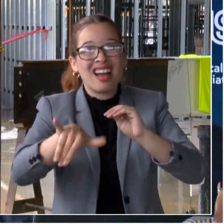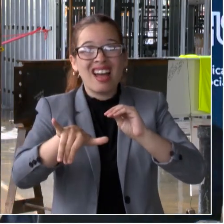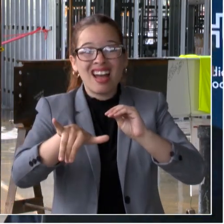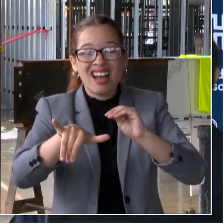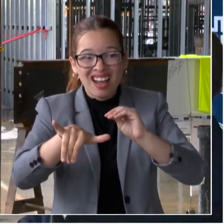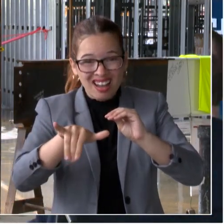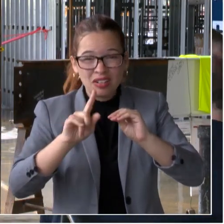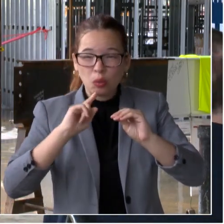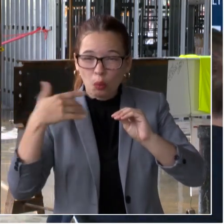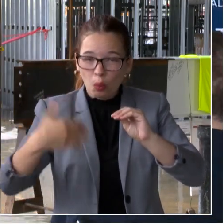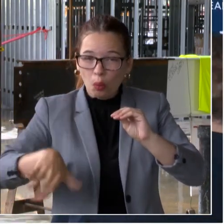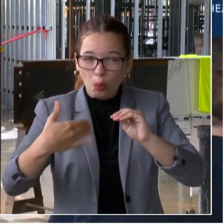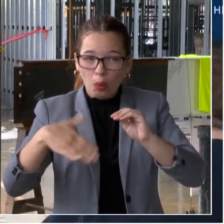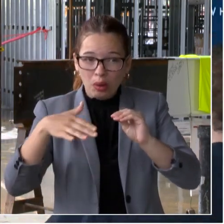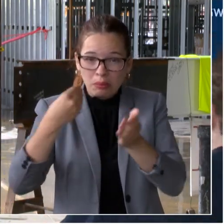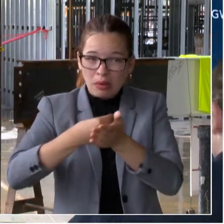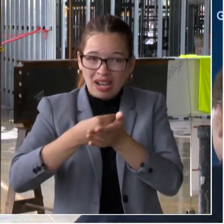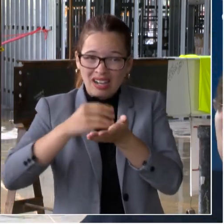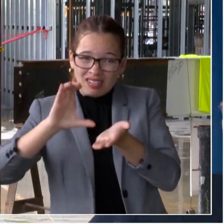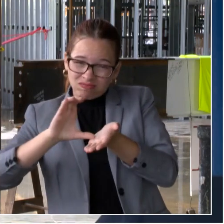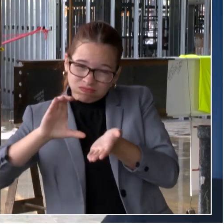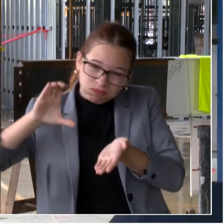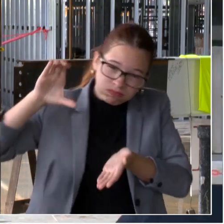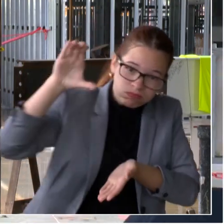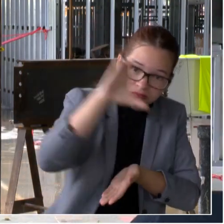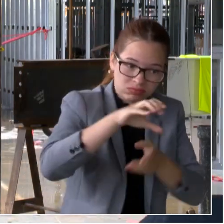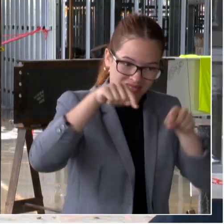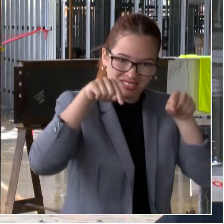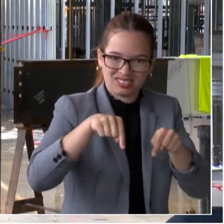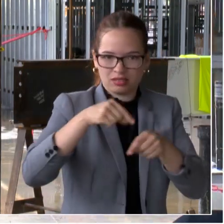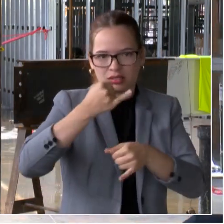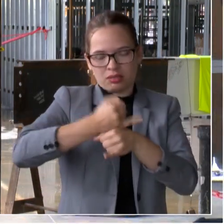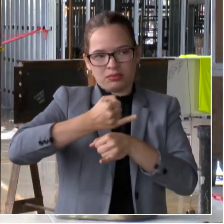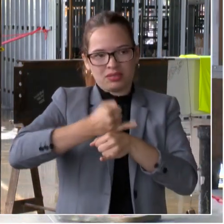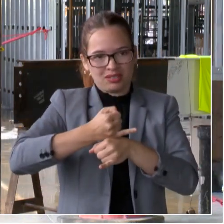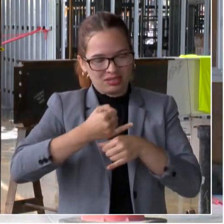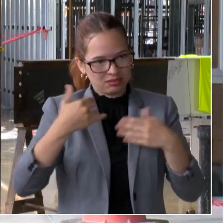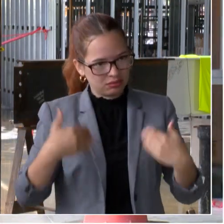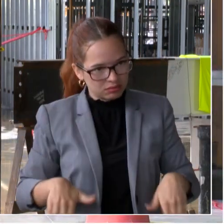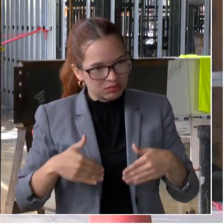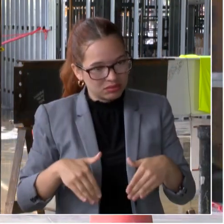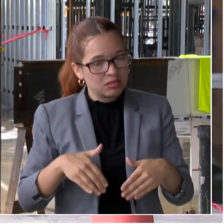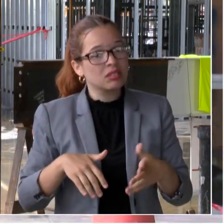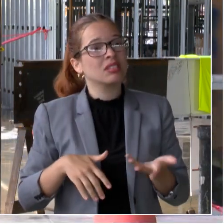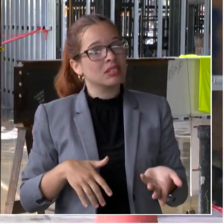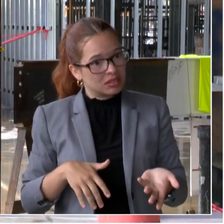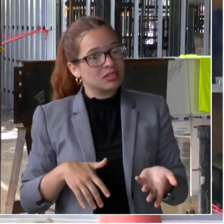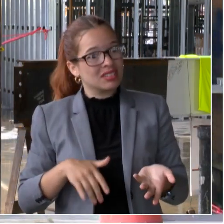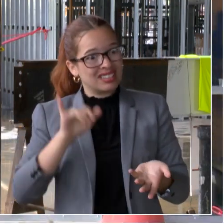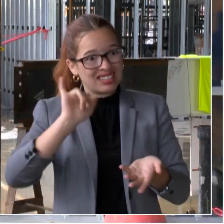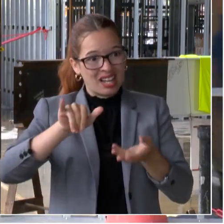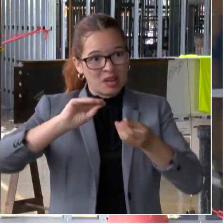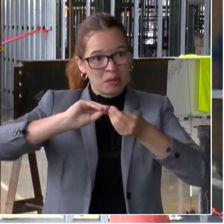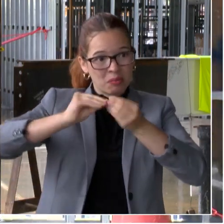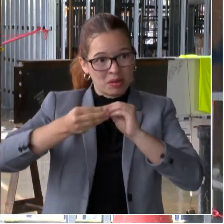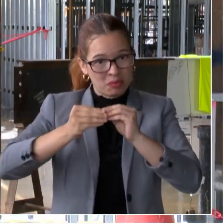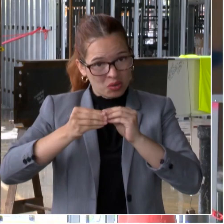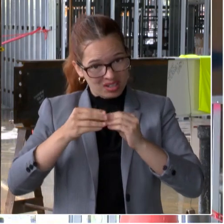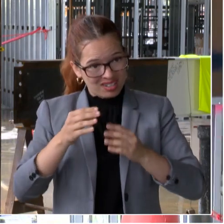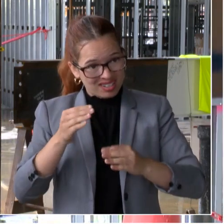this campus. And let me just tell you, we'll hit the number, but it was what,